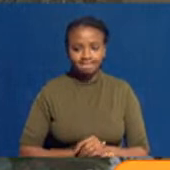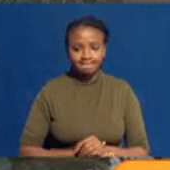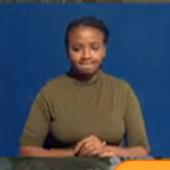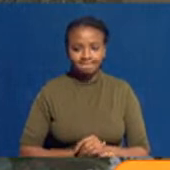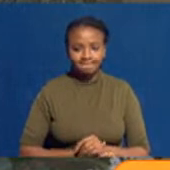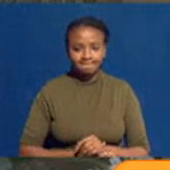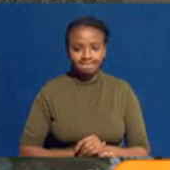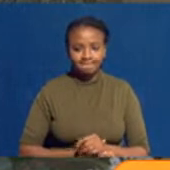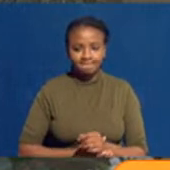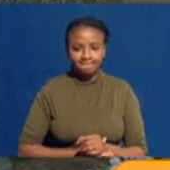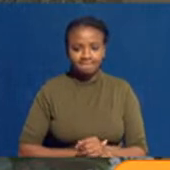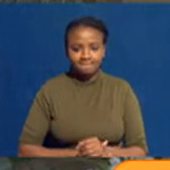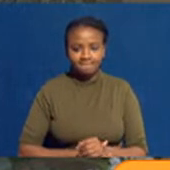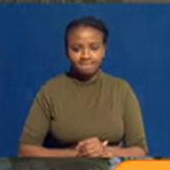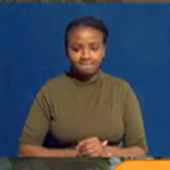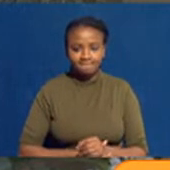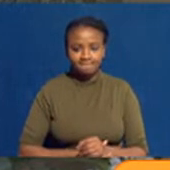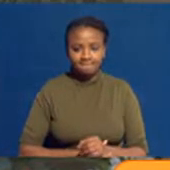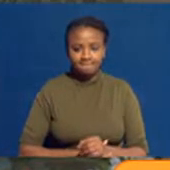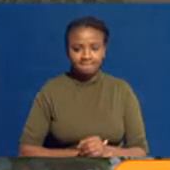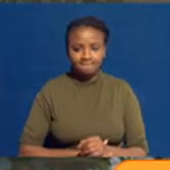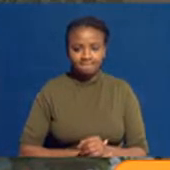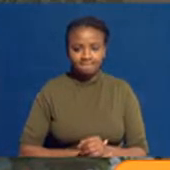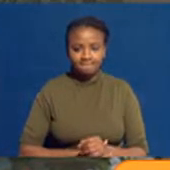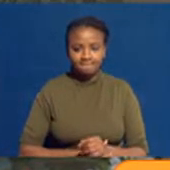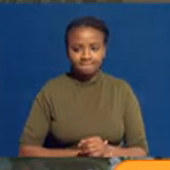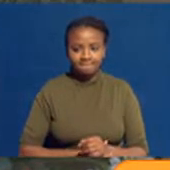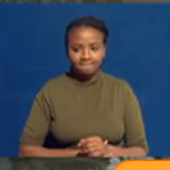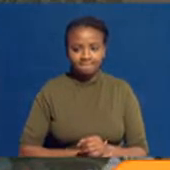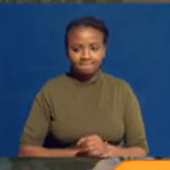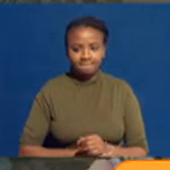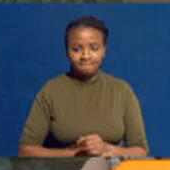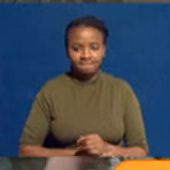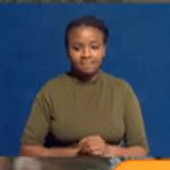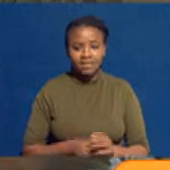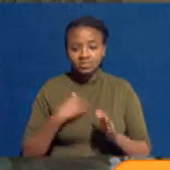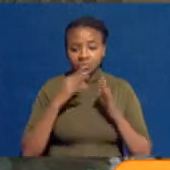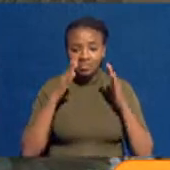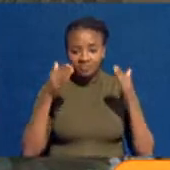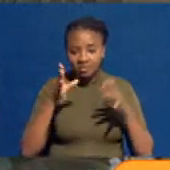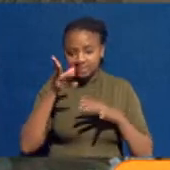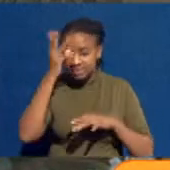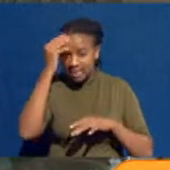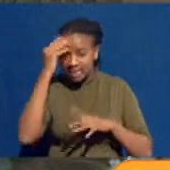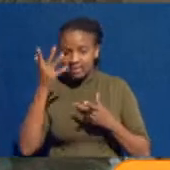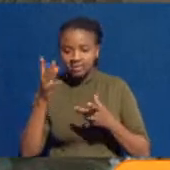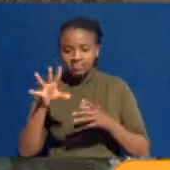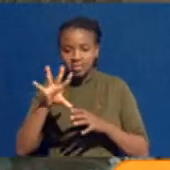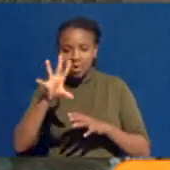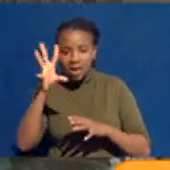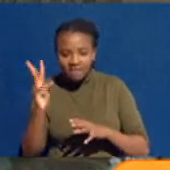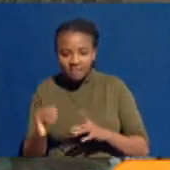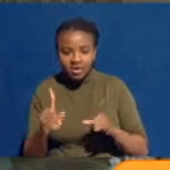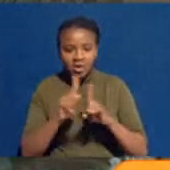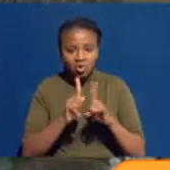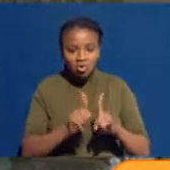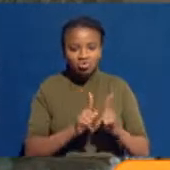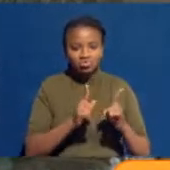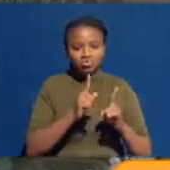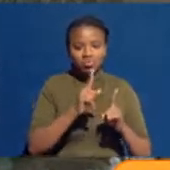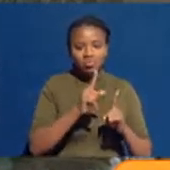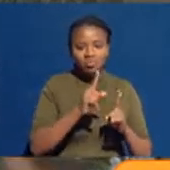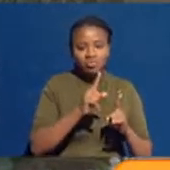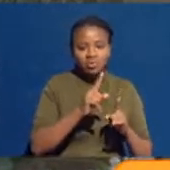modify that as well. So I told you that I majored in African and African American studies, and I think the reason I did that, I didn't intend to do